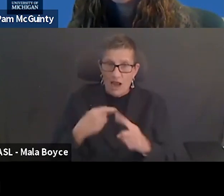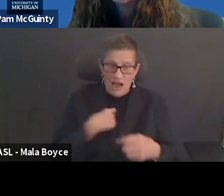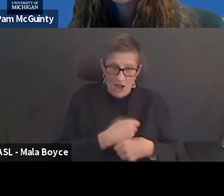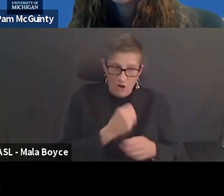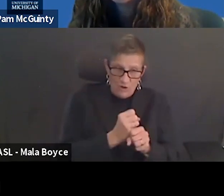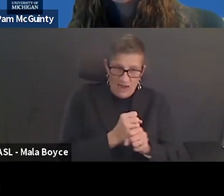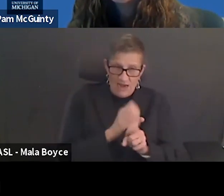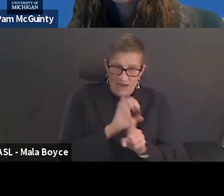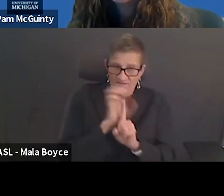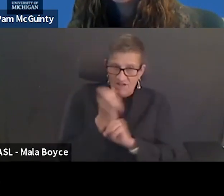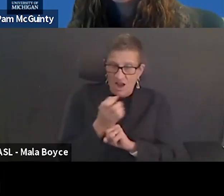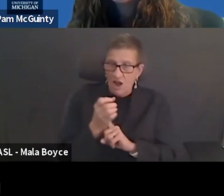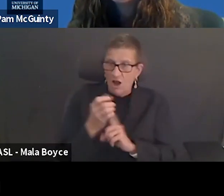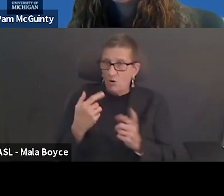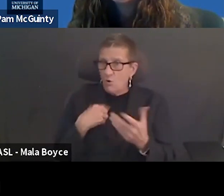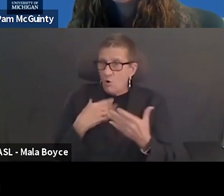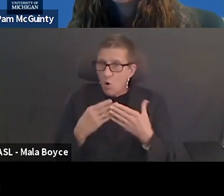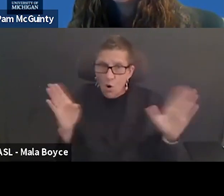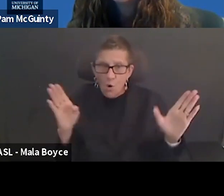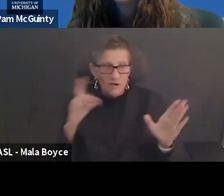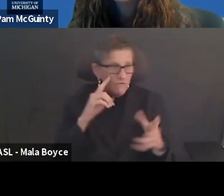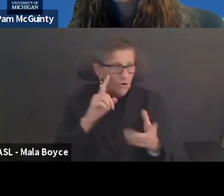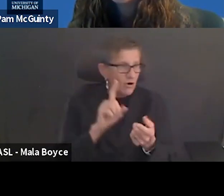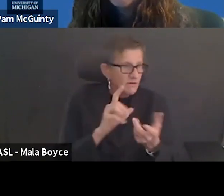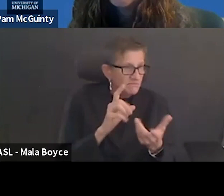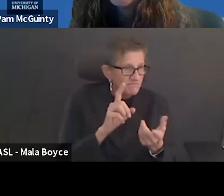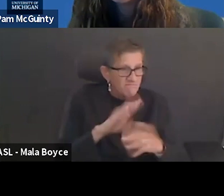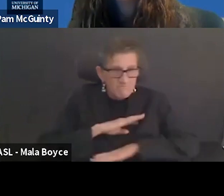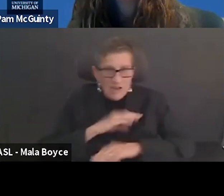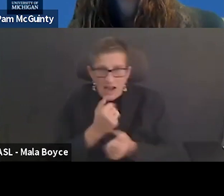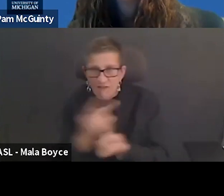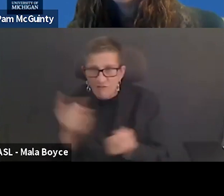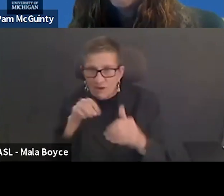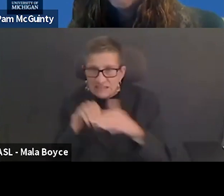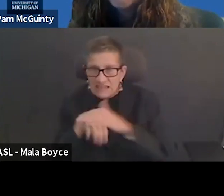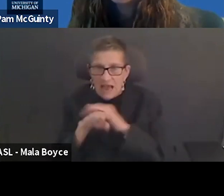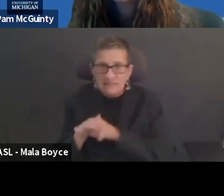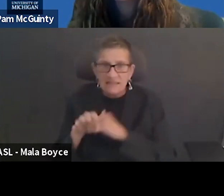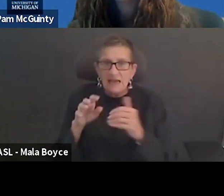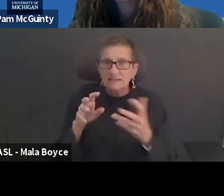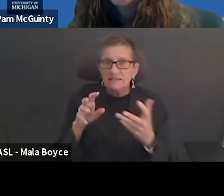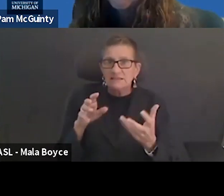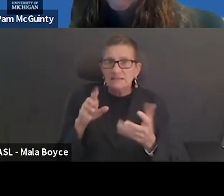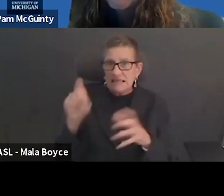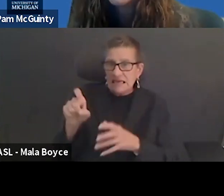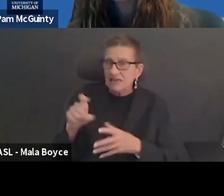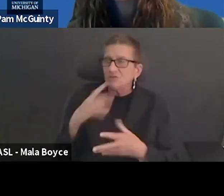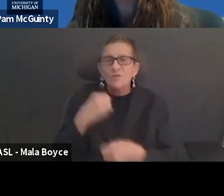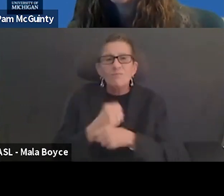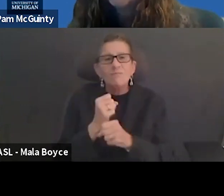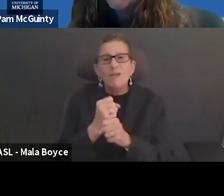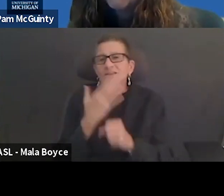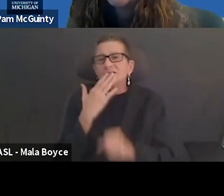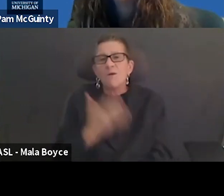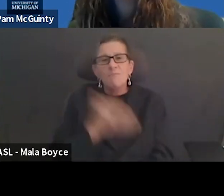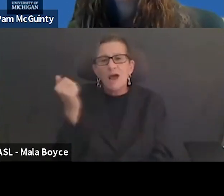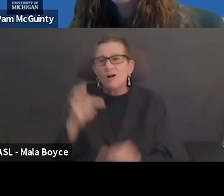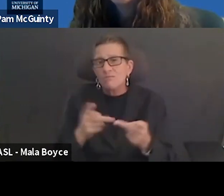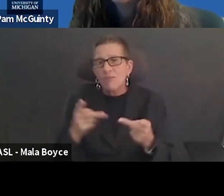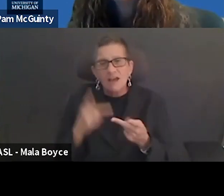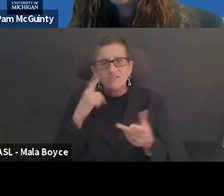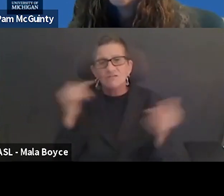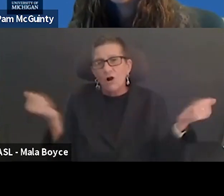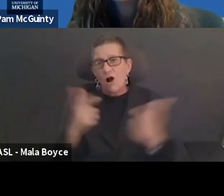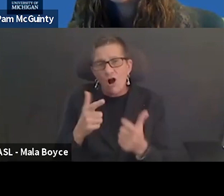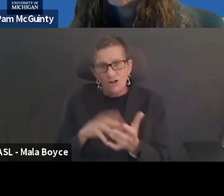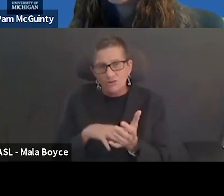where we are open to meeting everyone's access needs, it just creates a much better climate for students to learn. So it's just better